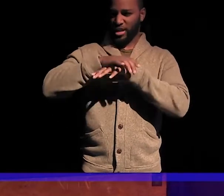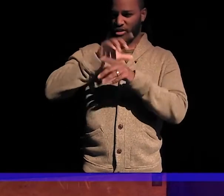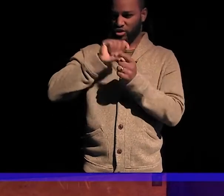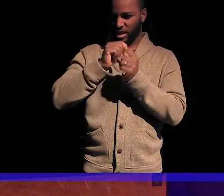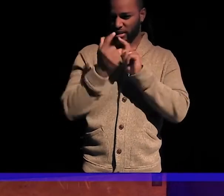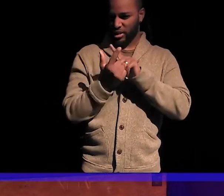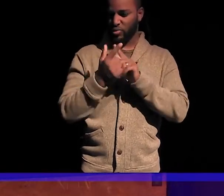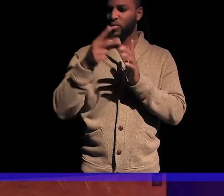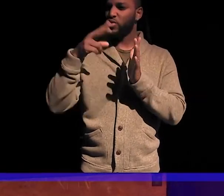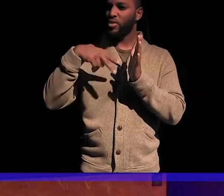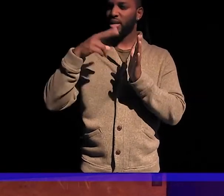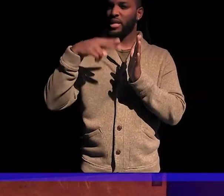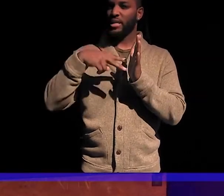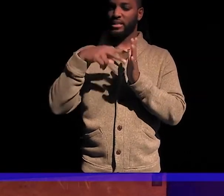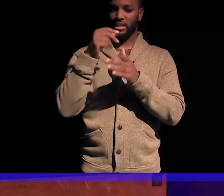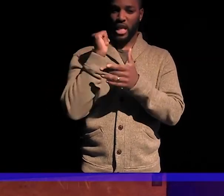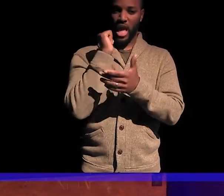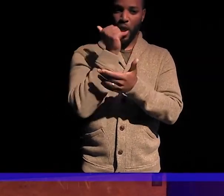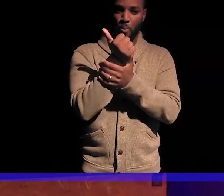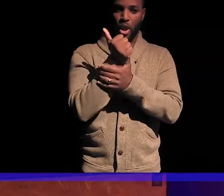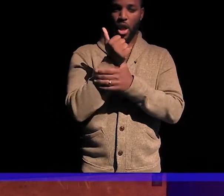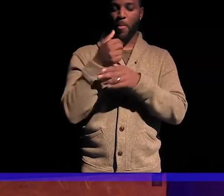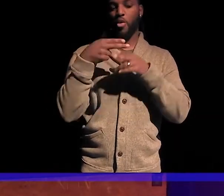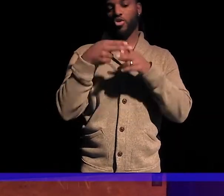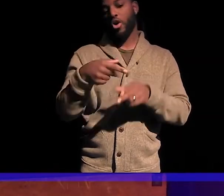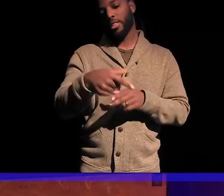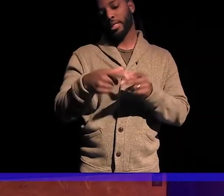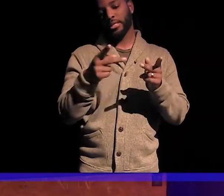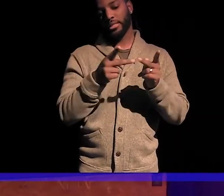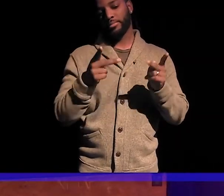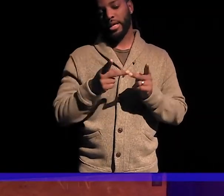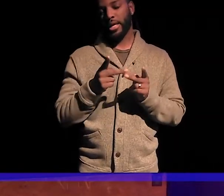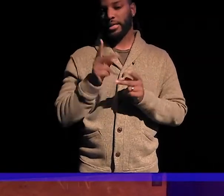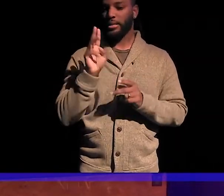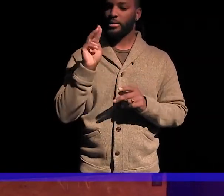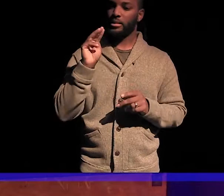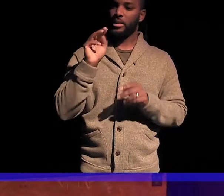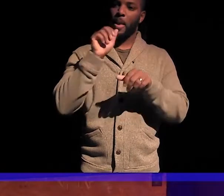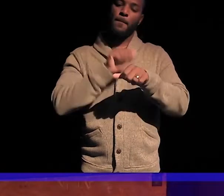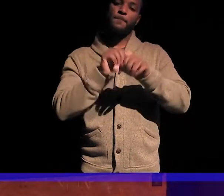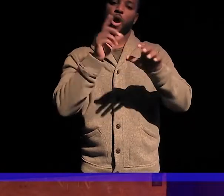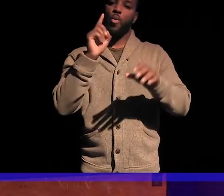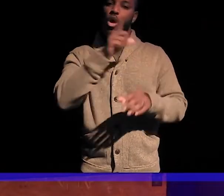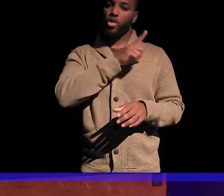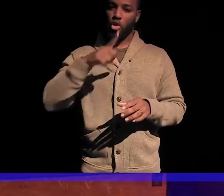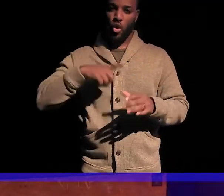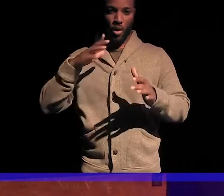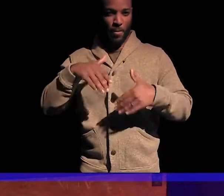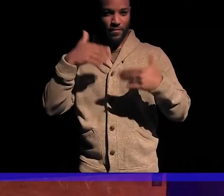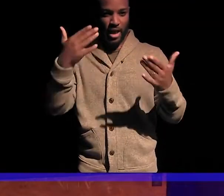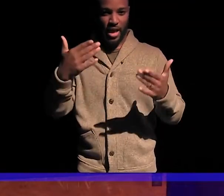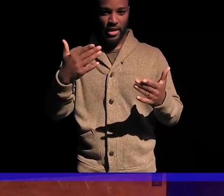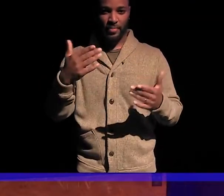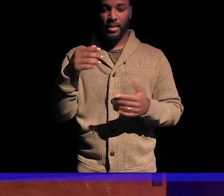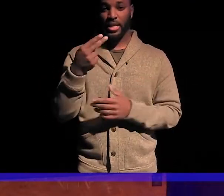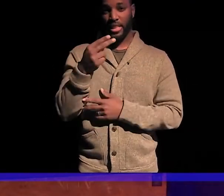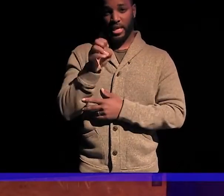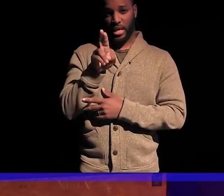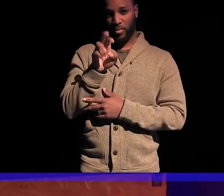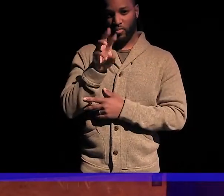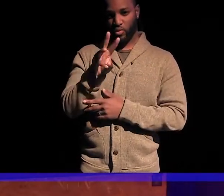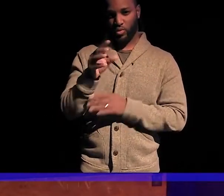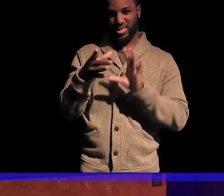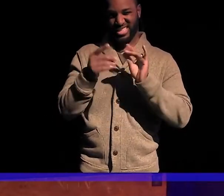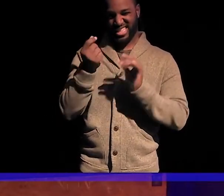we read it as Abraham called this place the mountain where the Lord will provide. In the Hebrew, it says something a